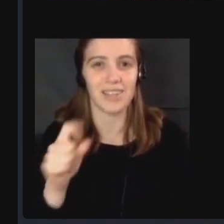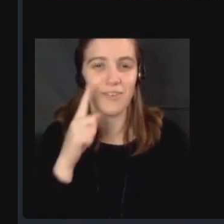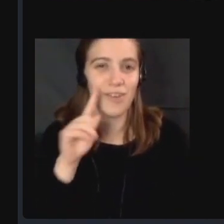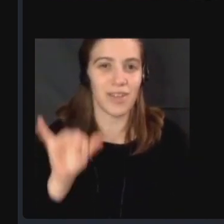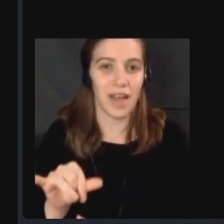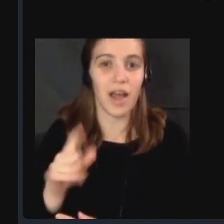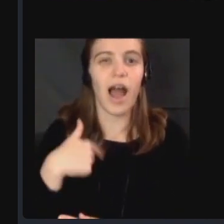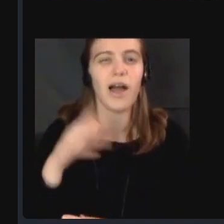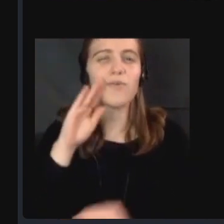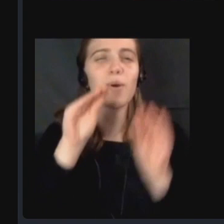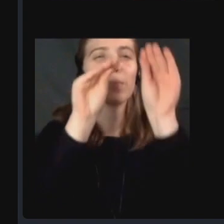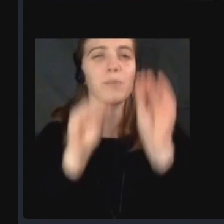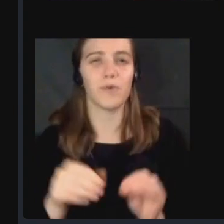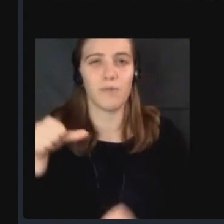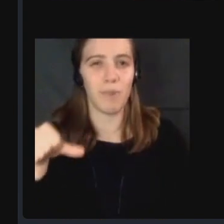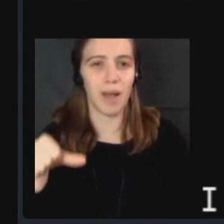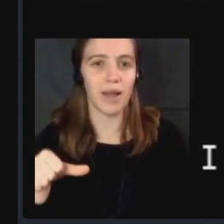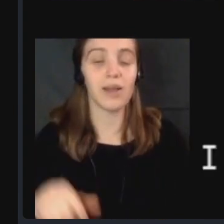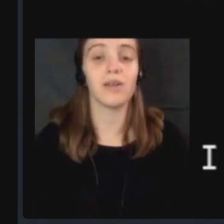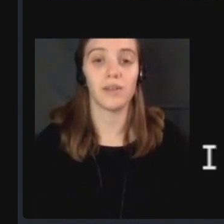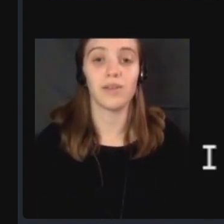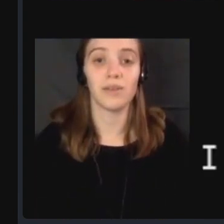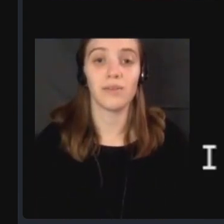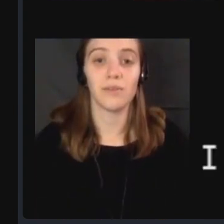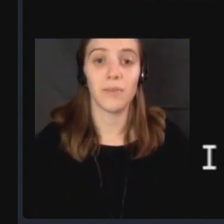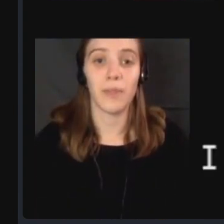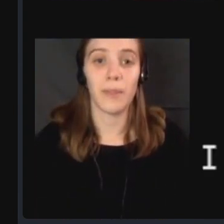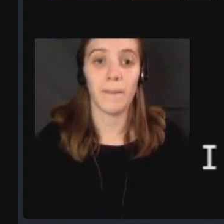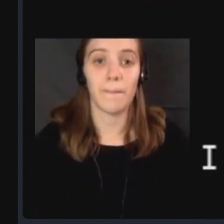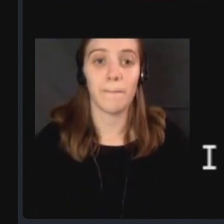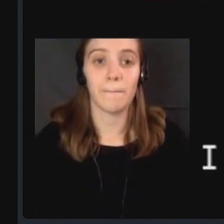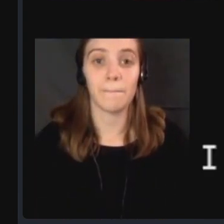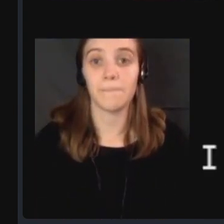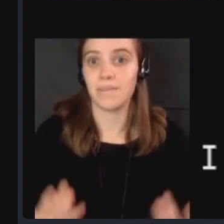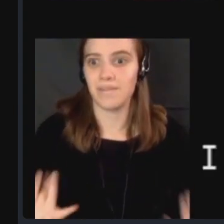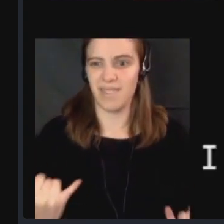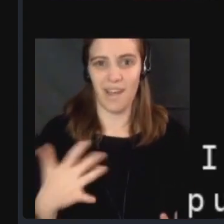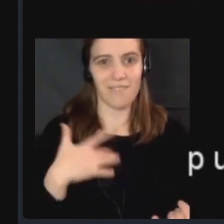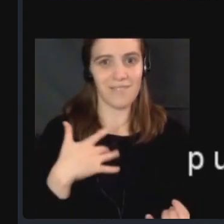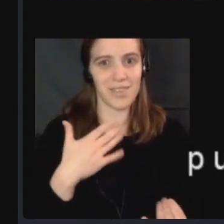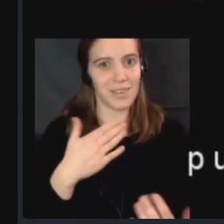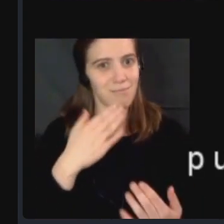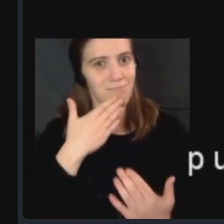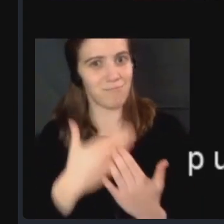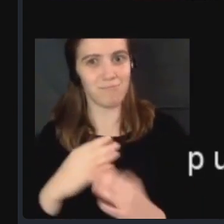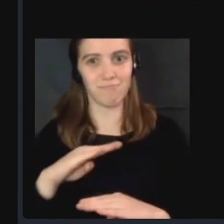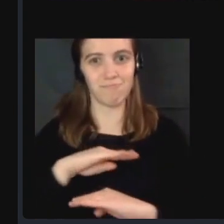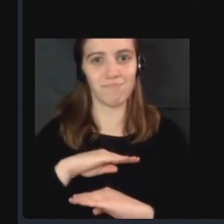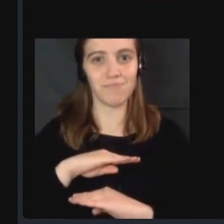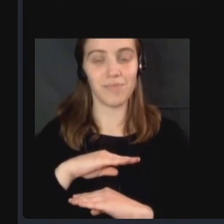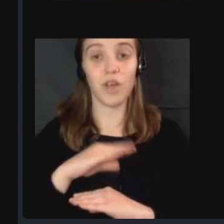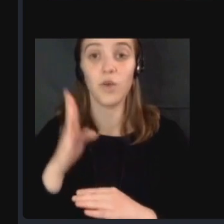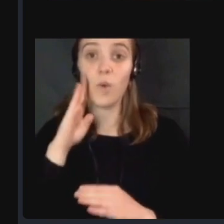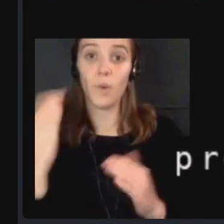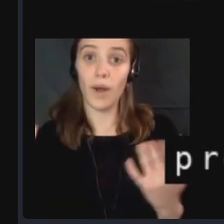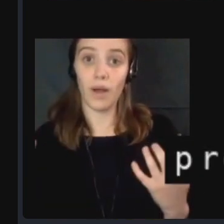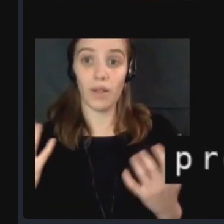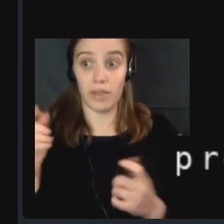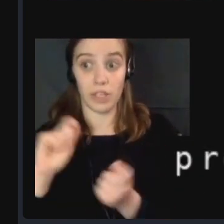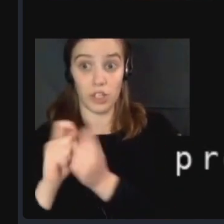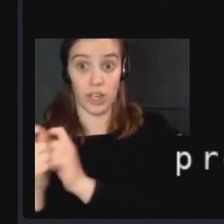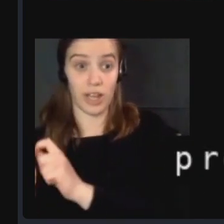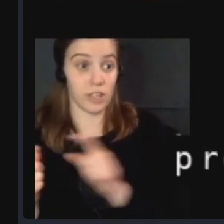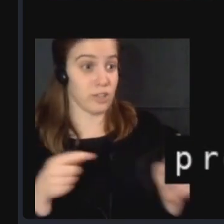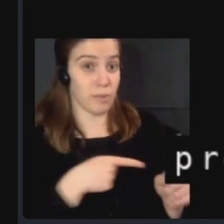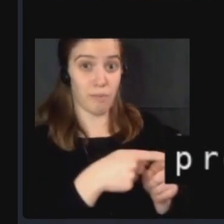instead, and then I will. Things are feeling pretty good now, and so I'm going to merge these changes back to the main